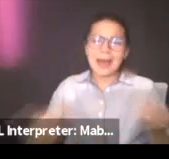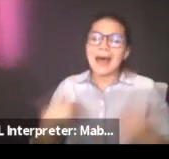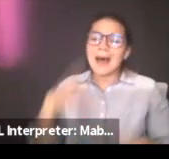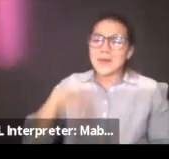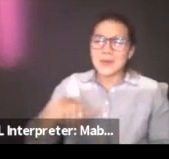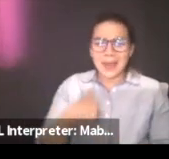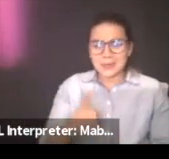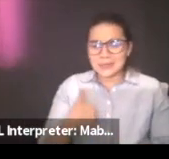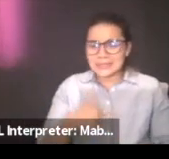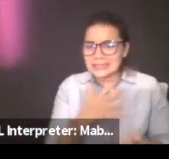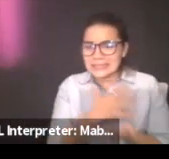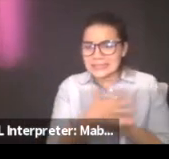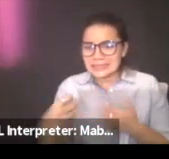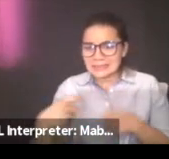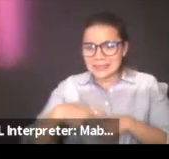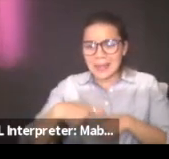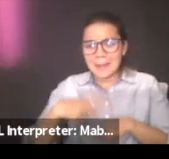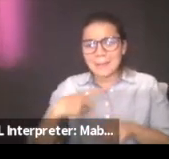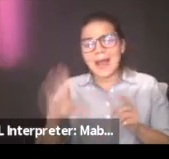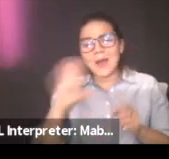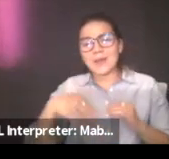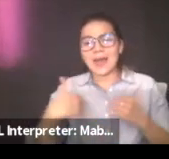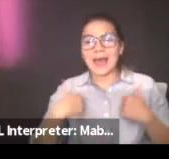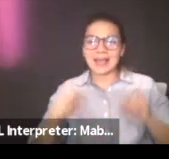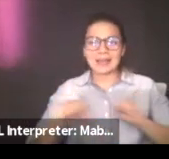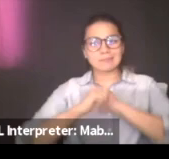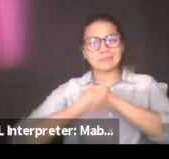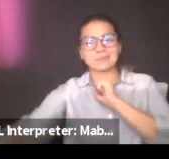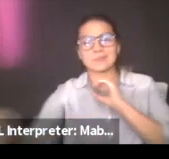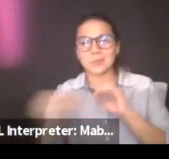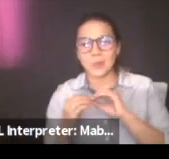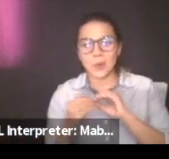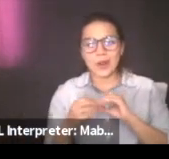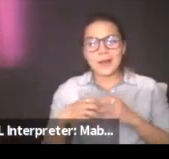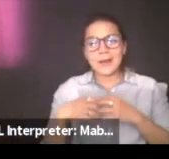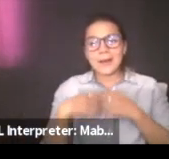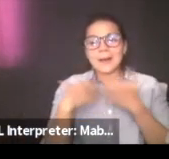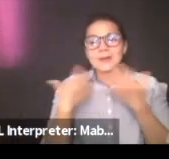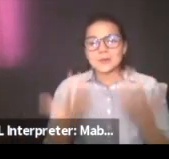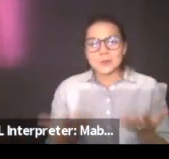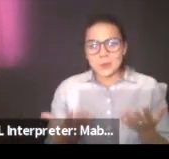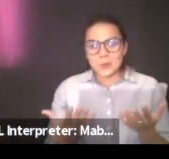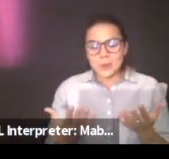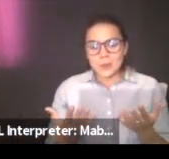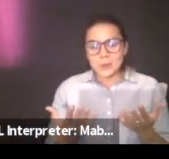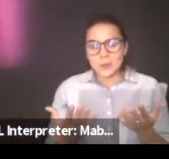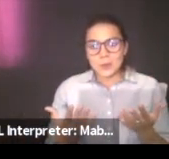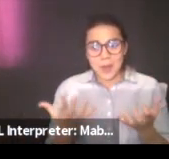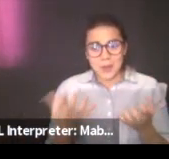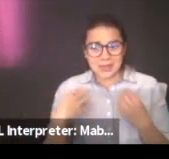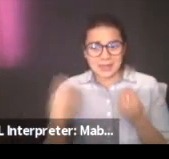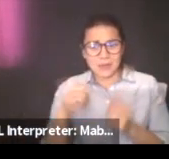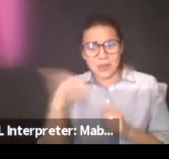bumping up on time, but I want to give other people a chance to answer that question if that feels useful.